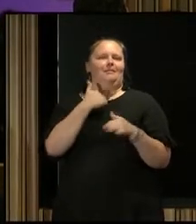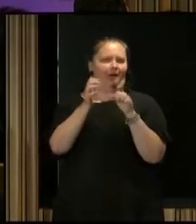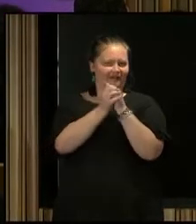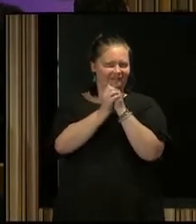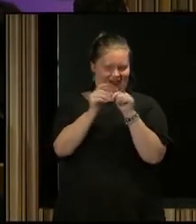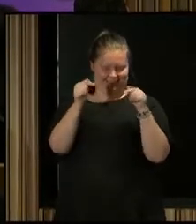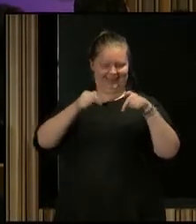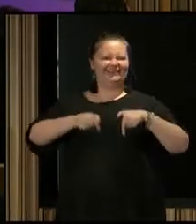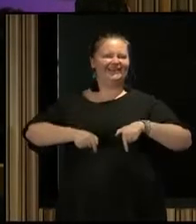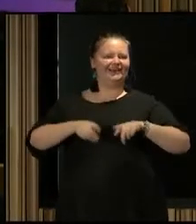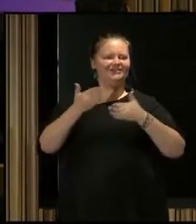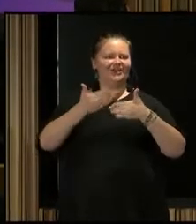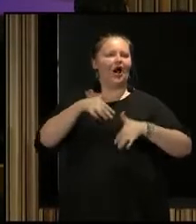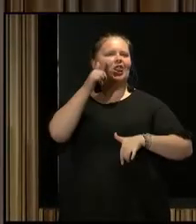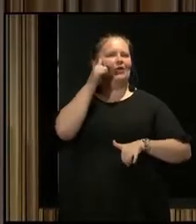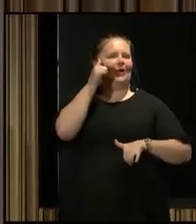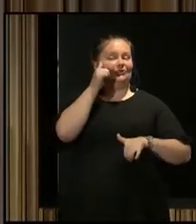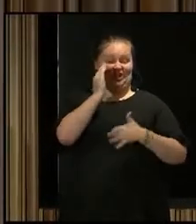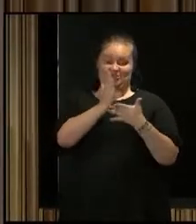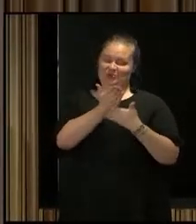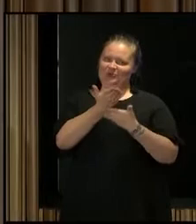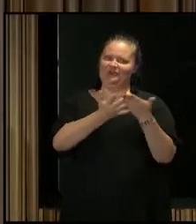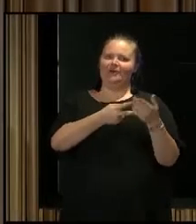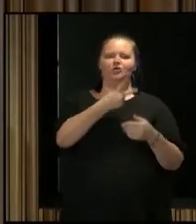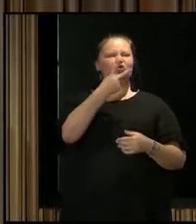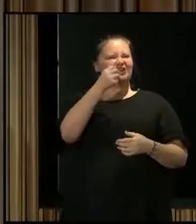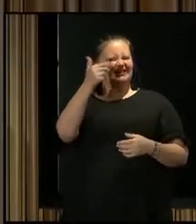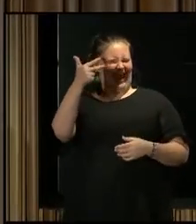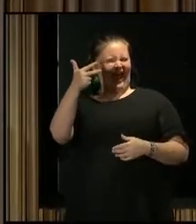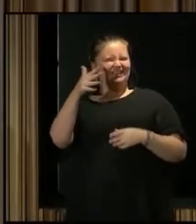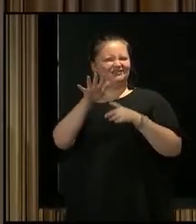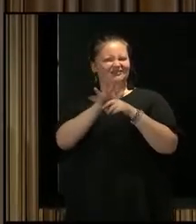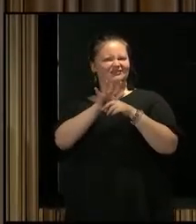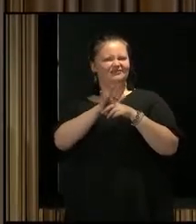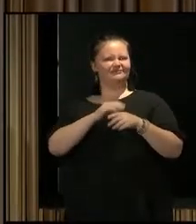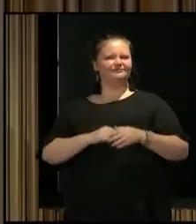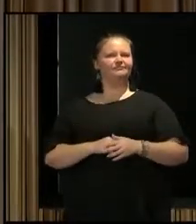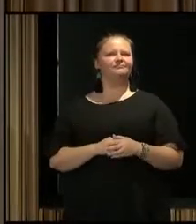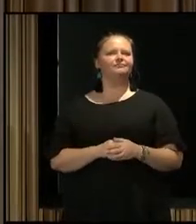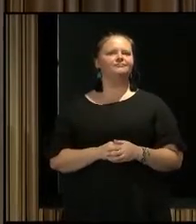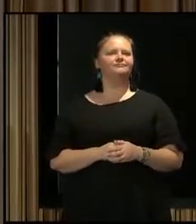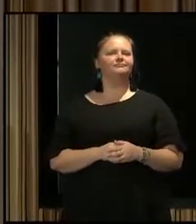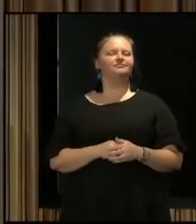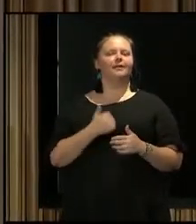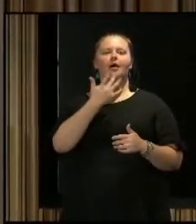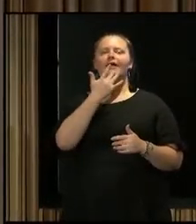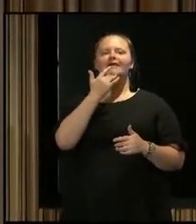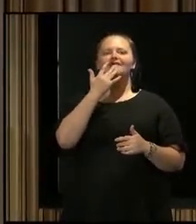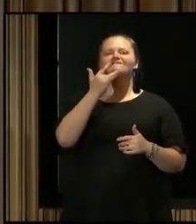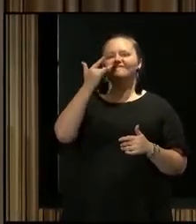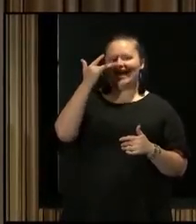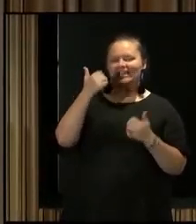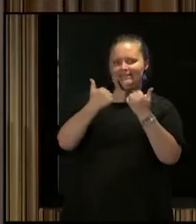here as a guest knows this is a very true story from about 2008. My fake assistant was called